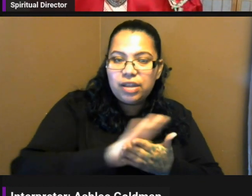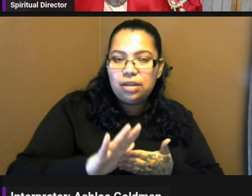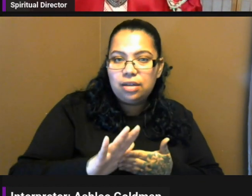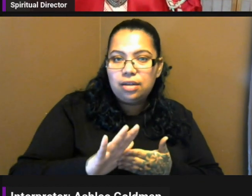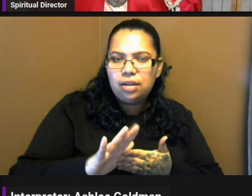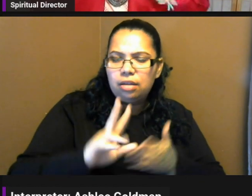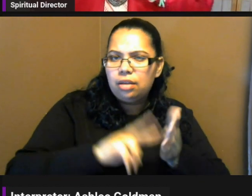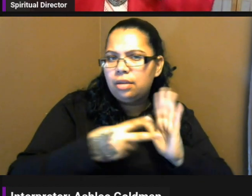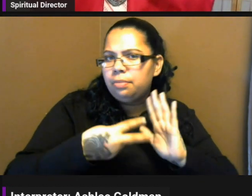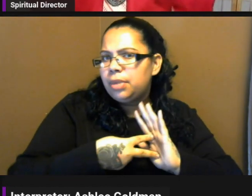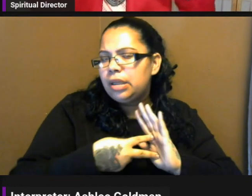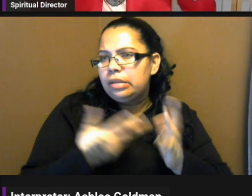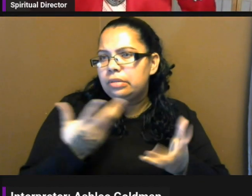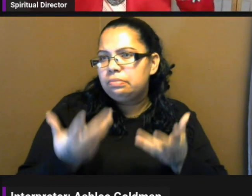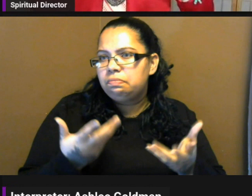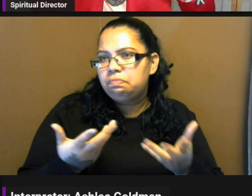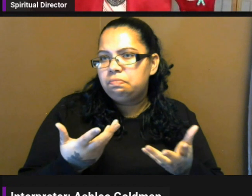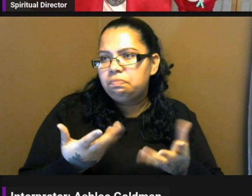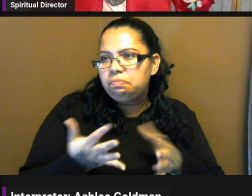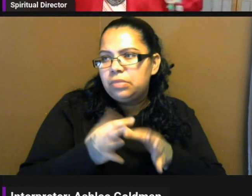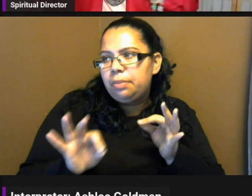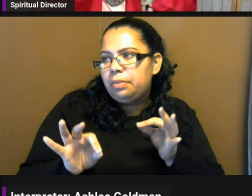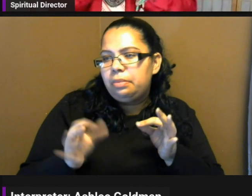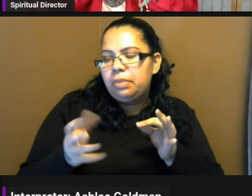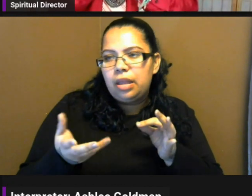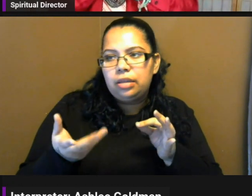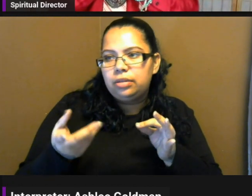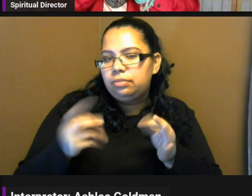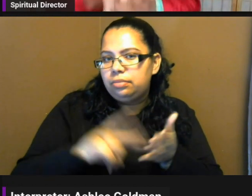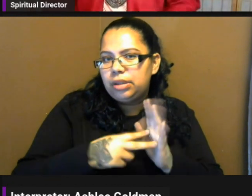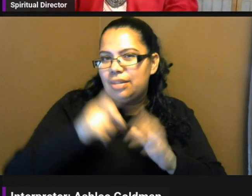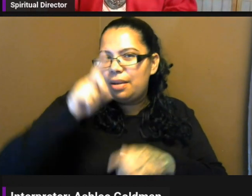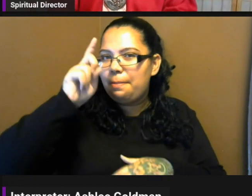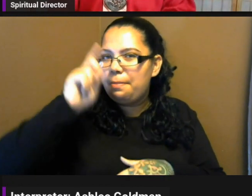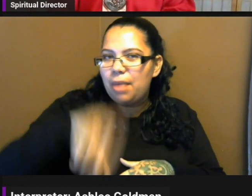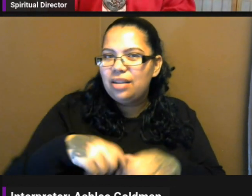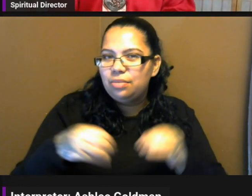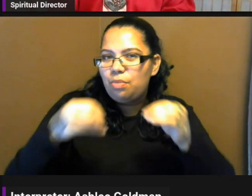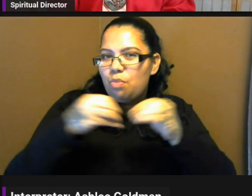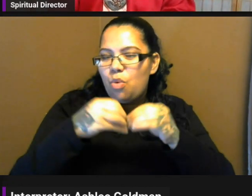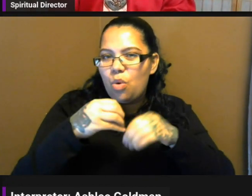then just simply by default, it is gentler.